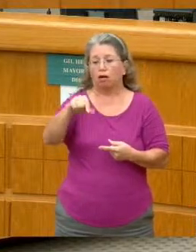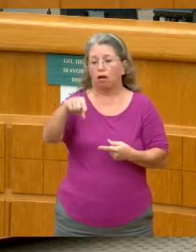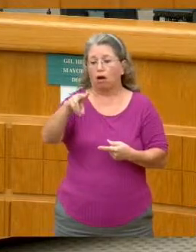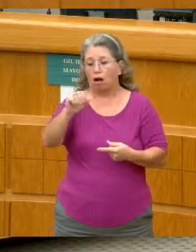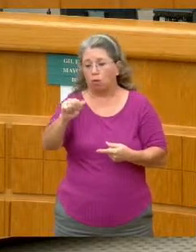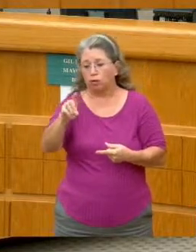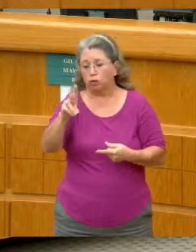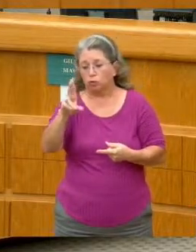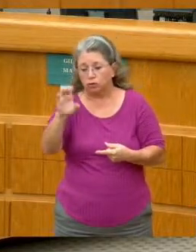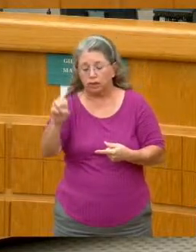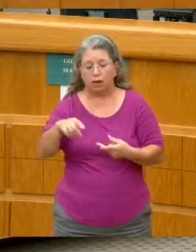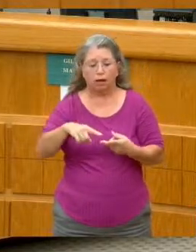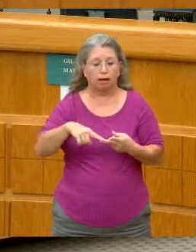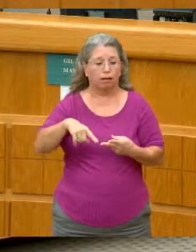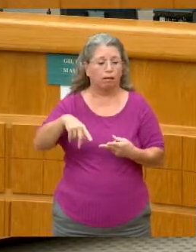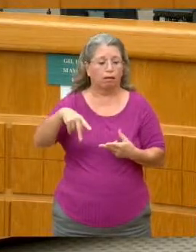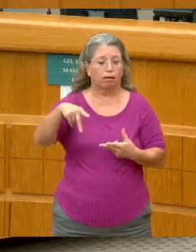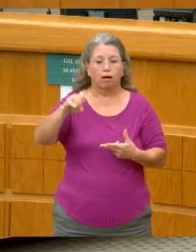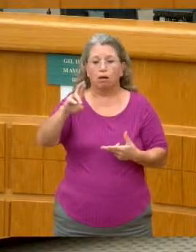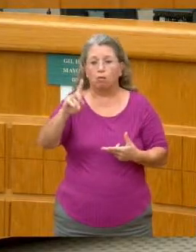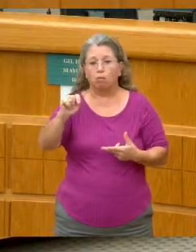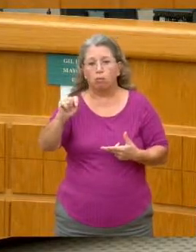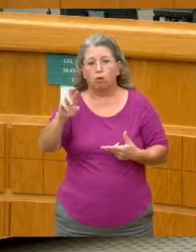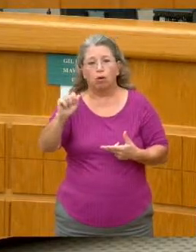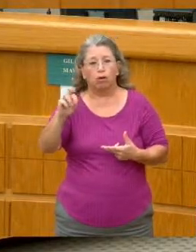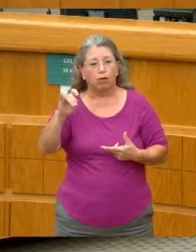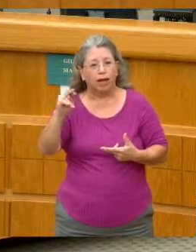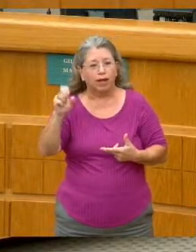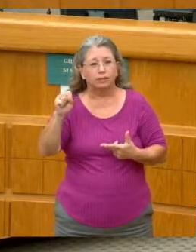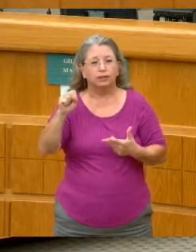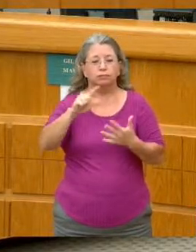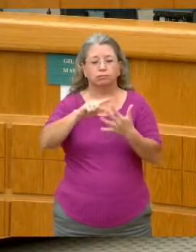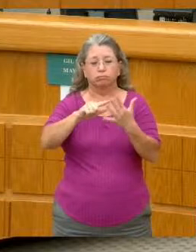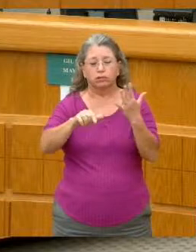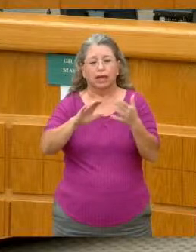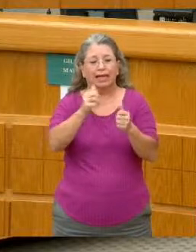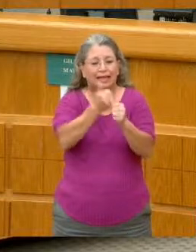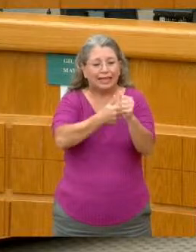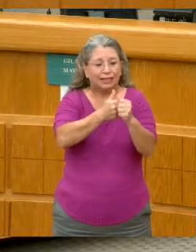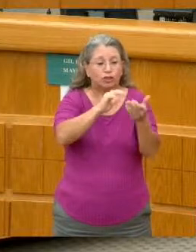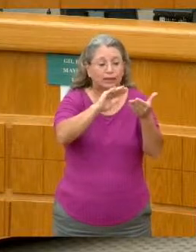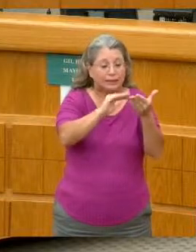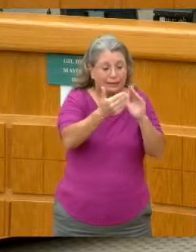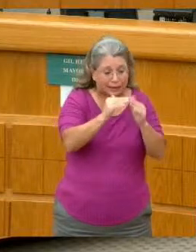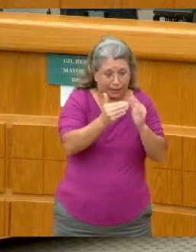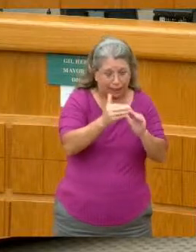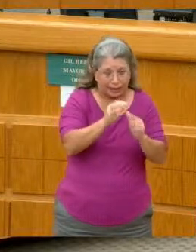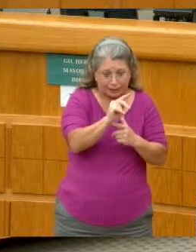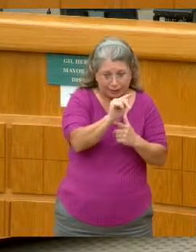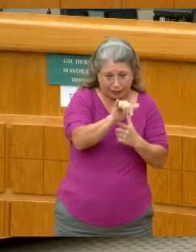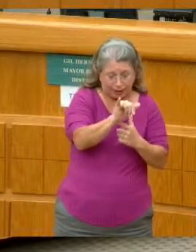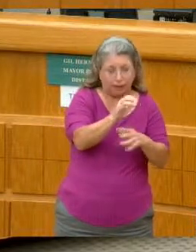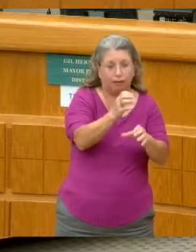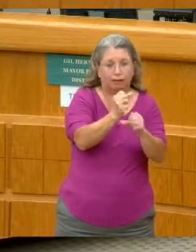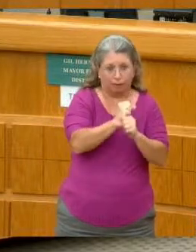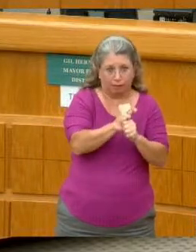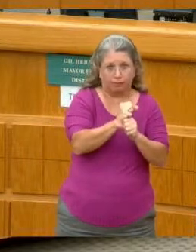Robstown, all the cities in the county got an allocation, and then the Nueces